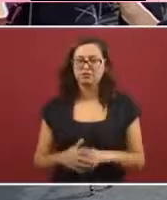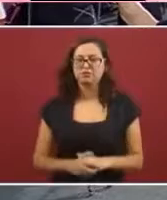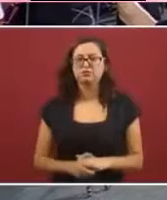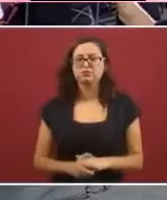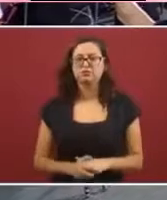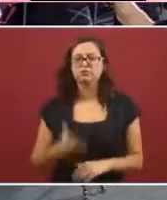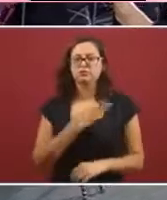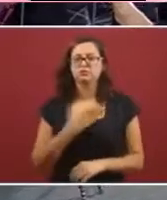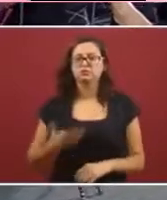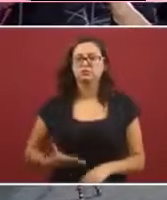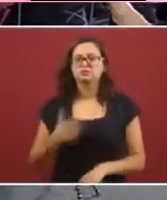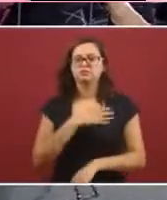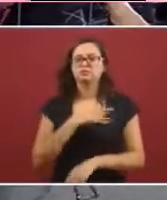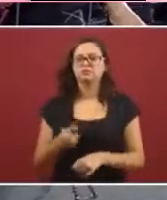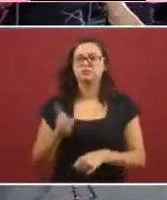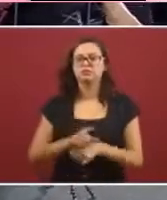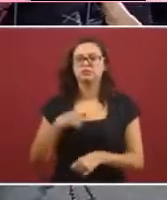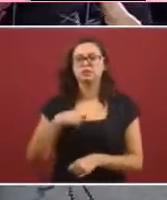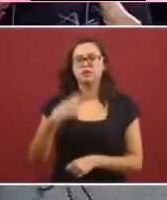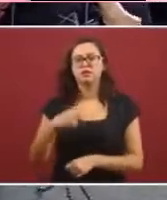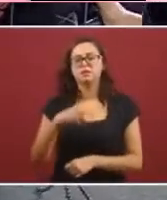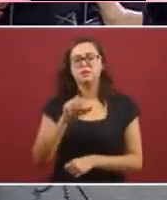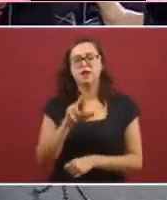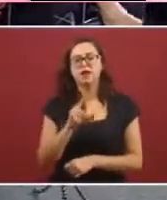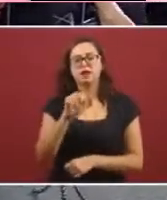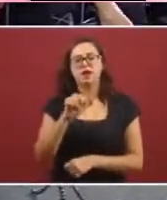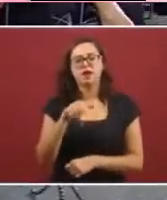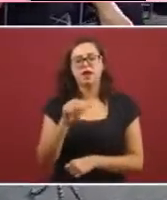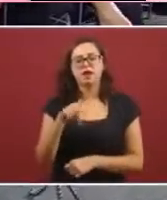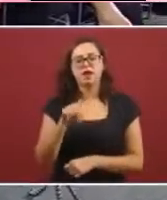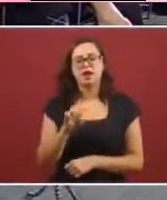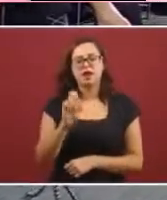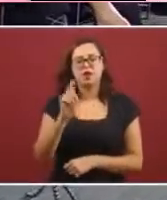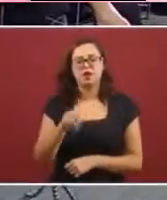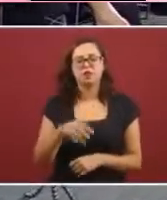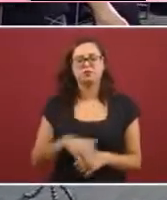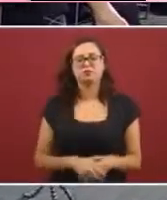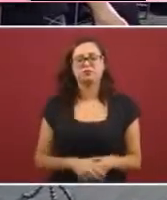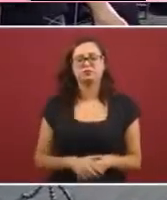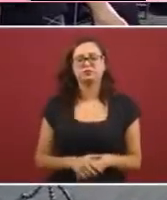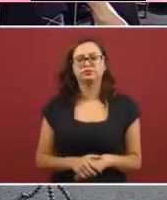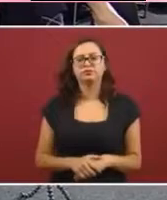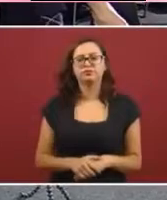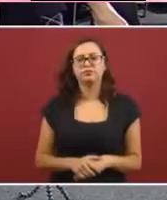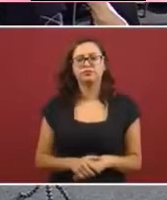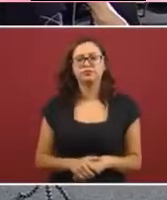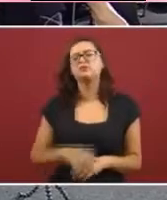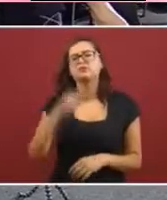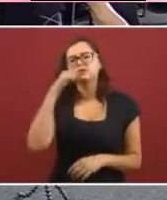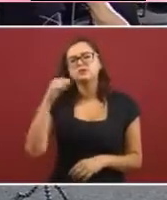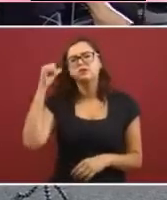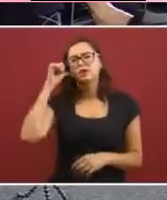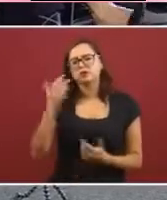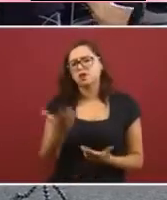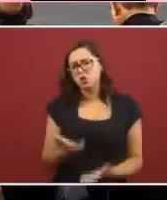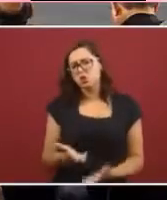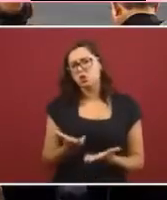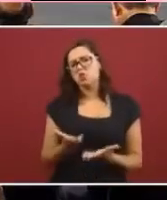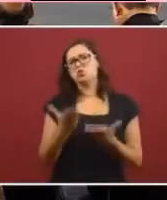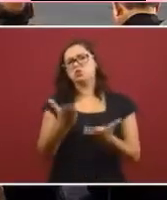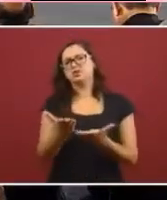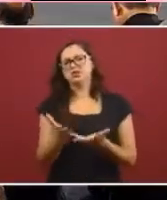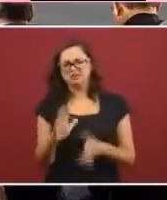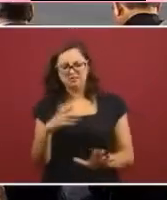días. Quiero preguntarle, usted ayer fue crítico sobre estas indisciplinas que tuvieron los miembros de la Policía